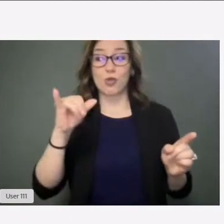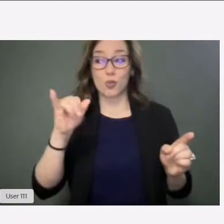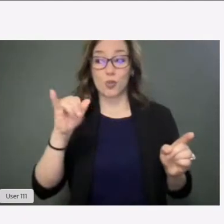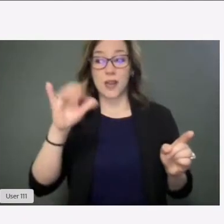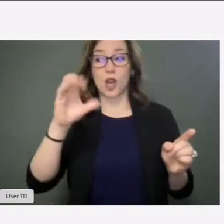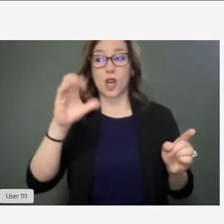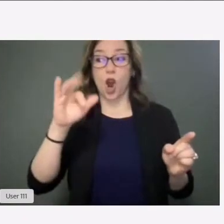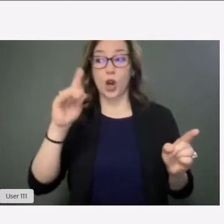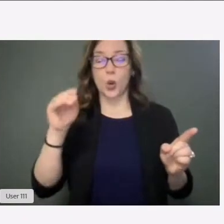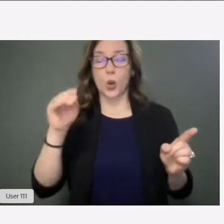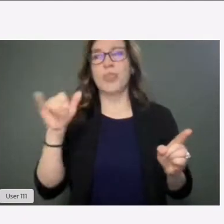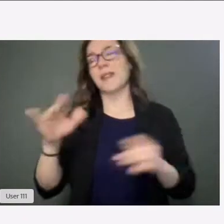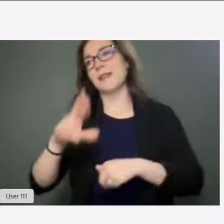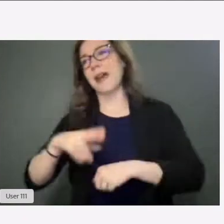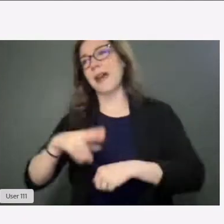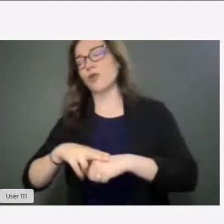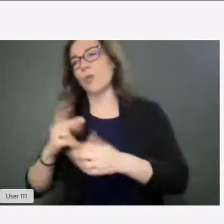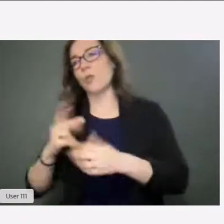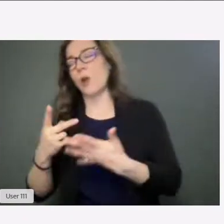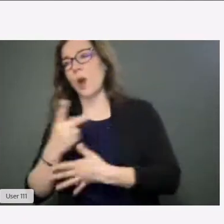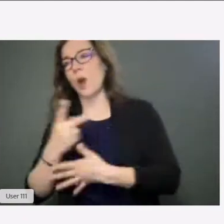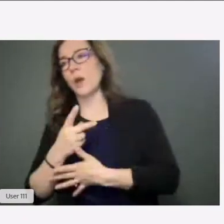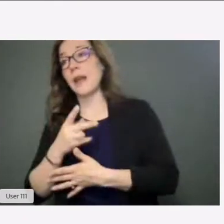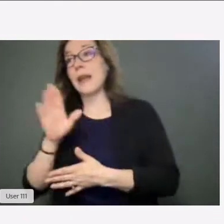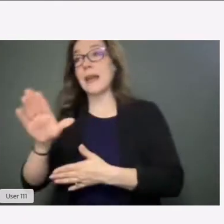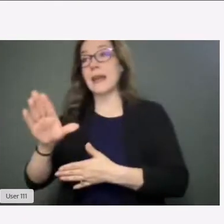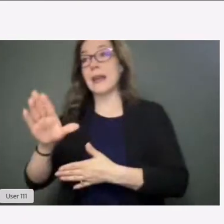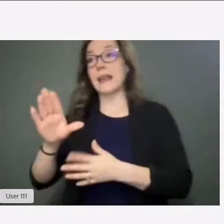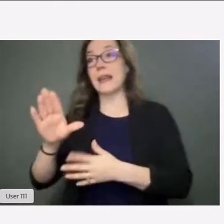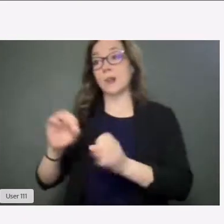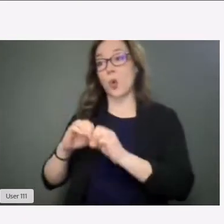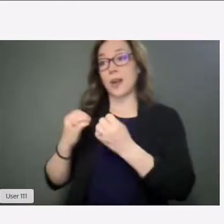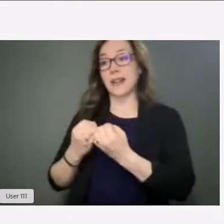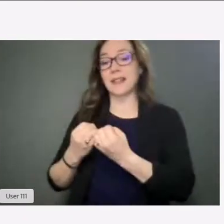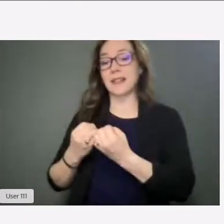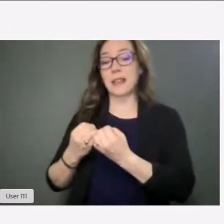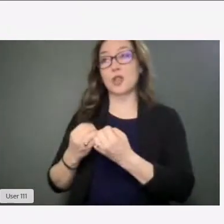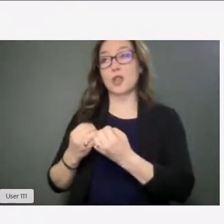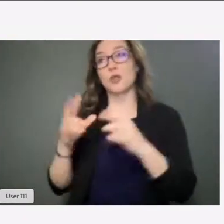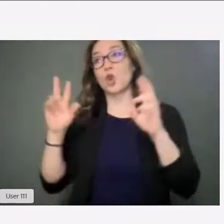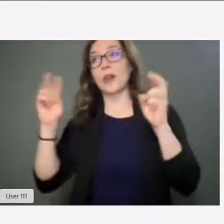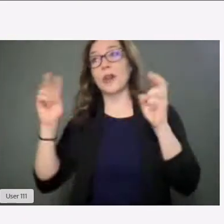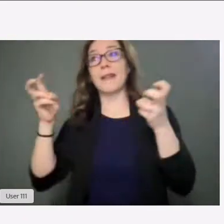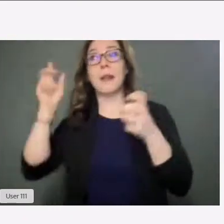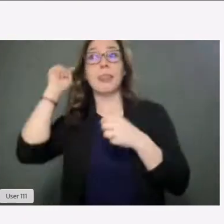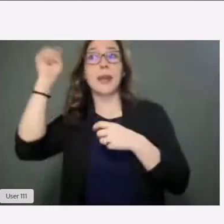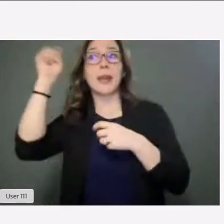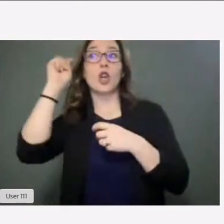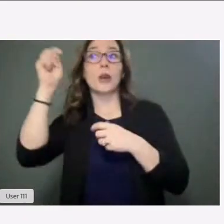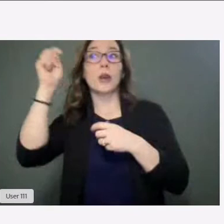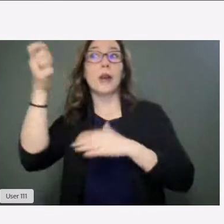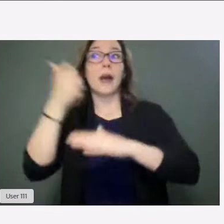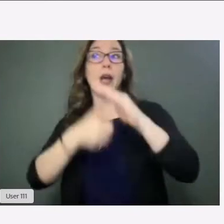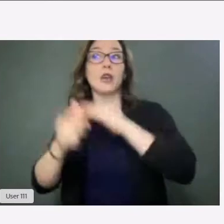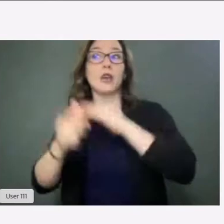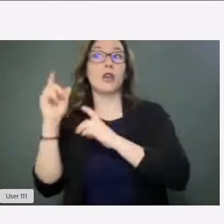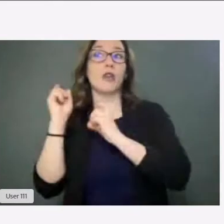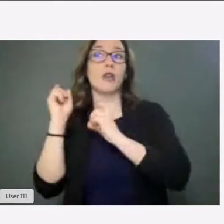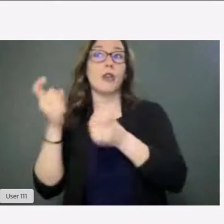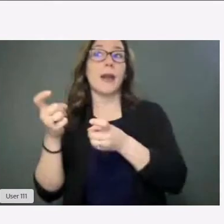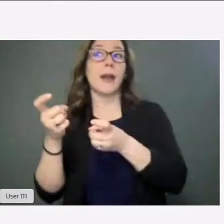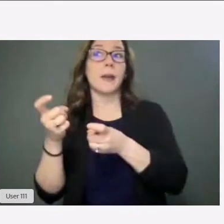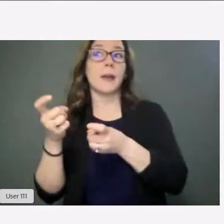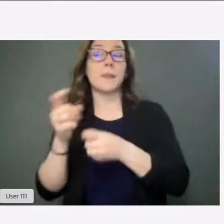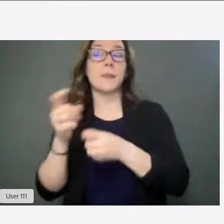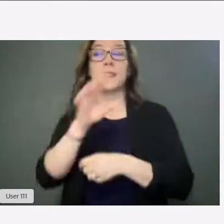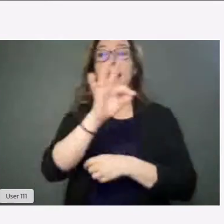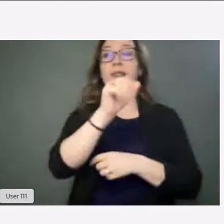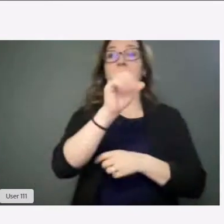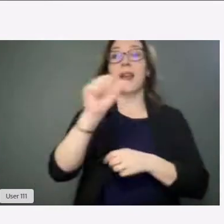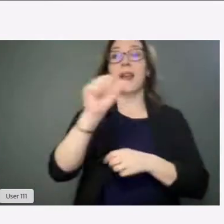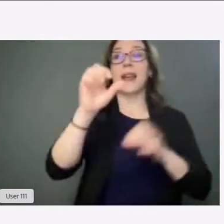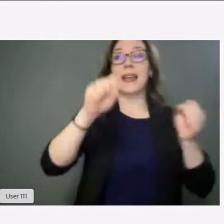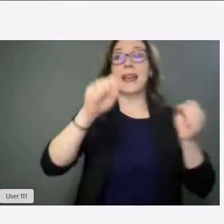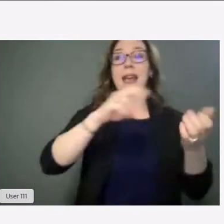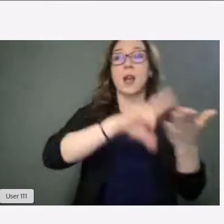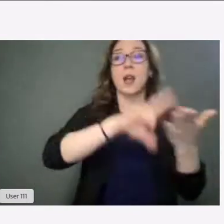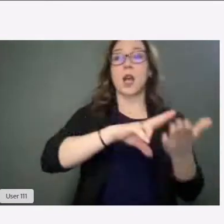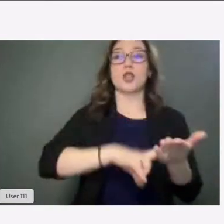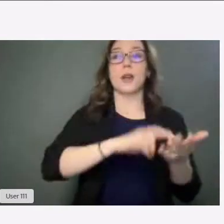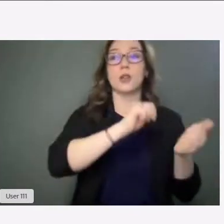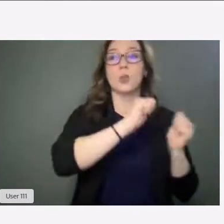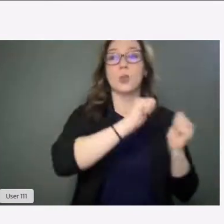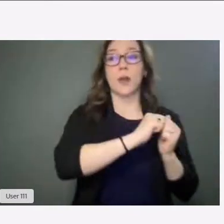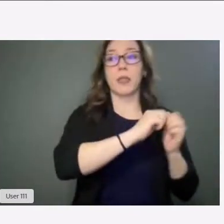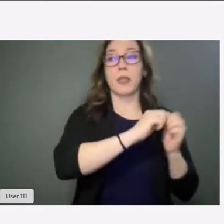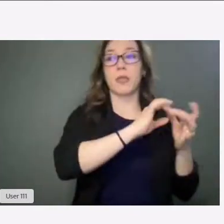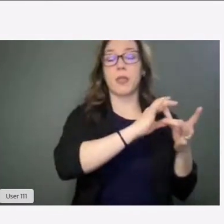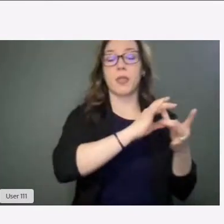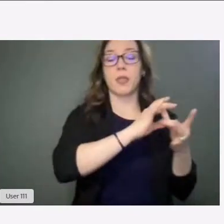national priority areas, Ricardo's organization could, in theory, under this grant, you know, the SAA could contract with Ricardo's